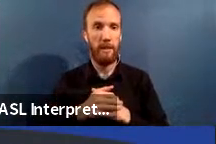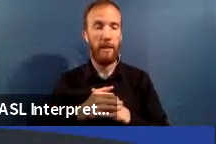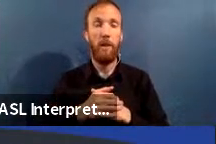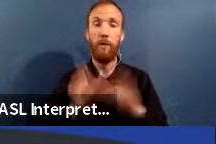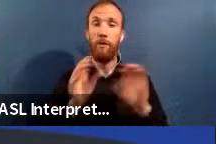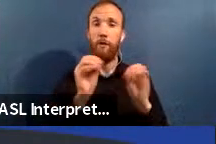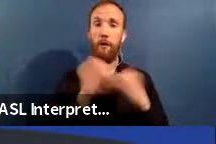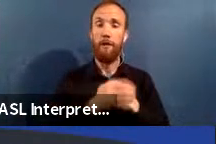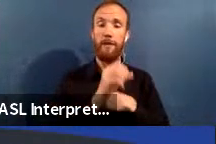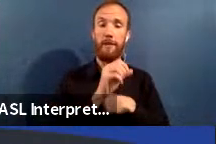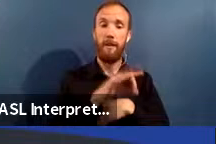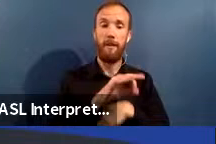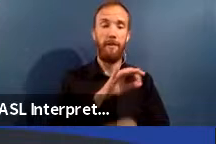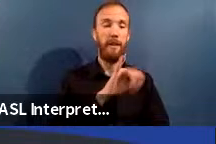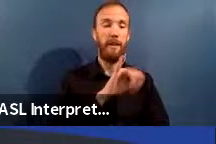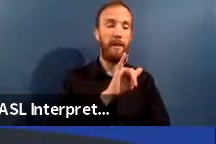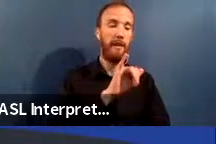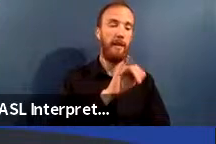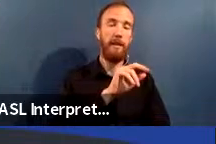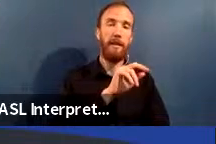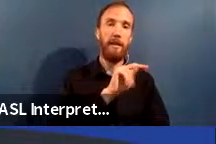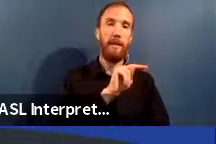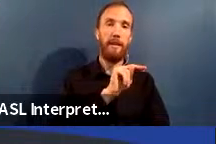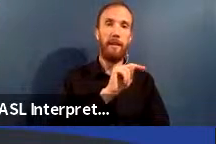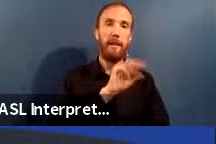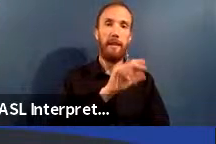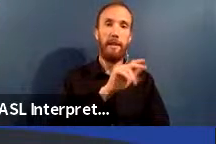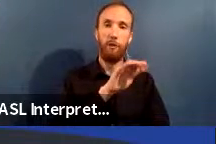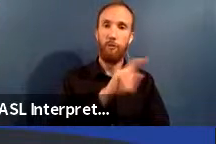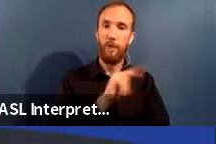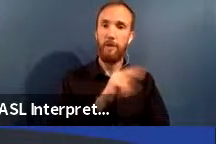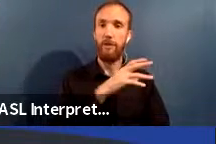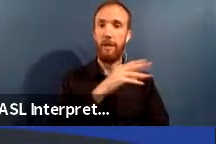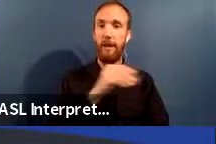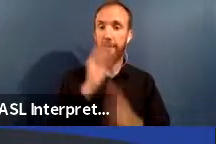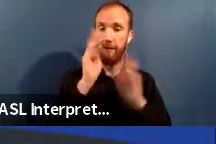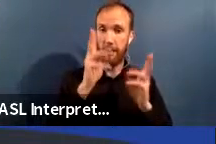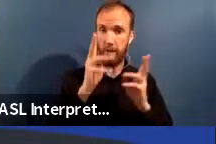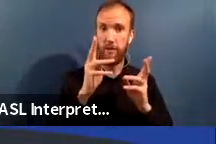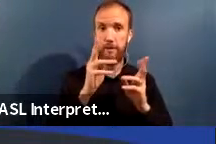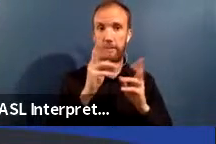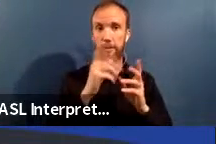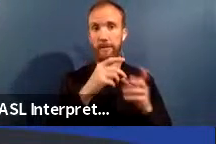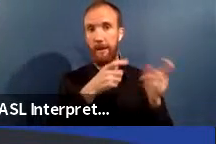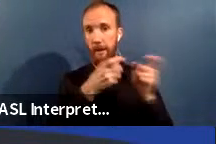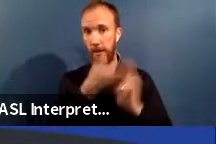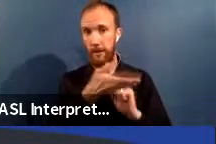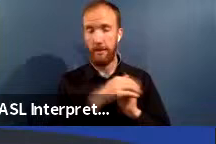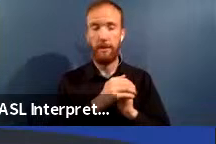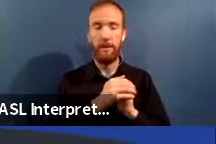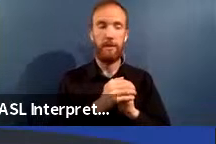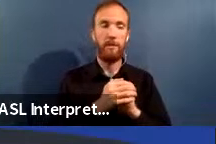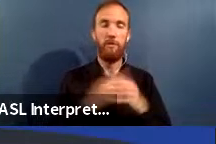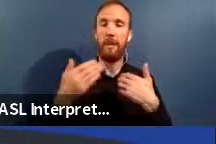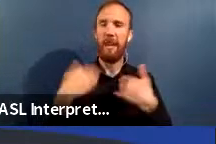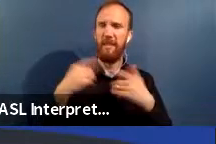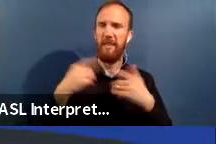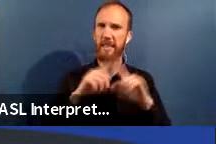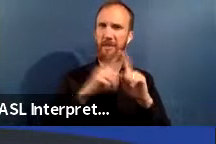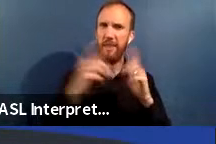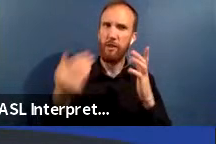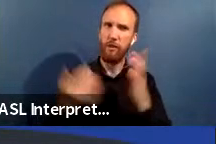Incubation. Projects in this category include renovated or new classrooms to support various